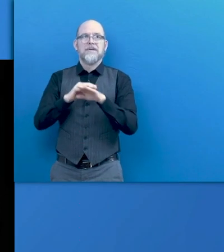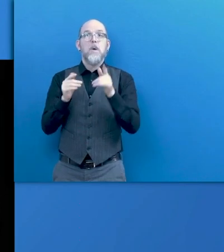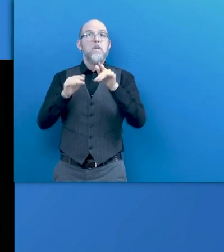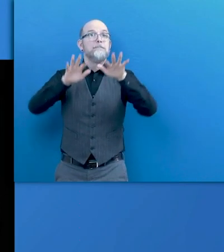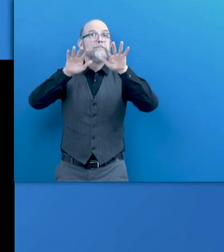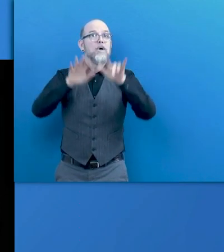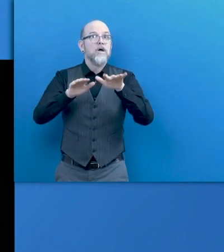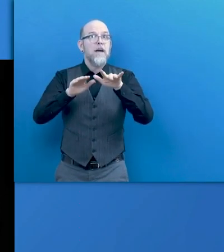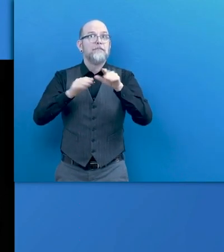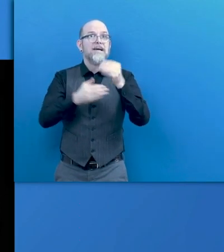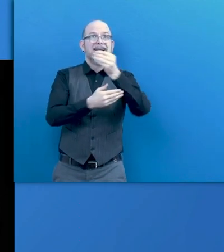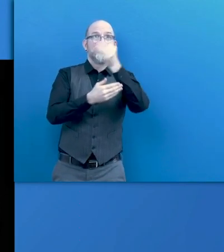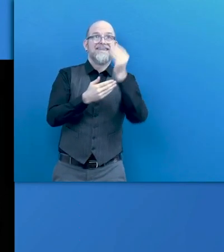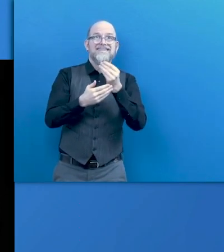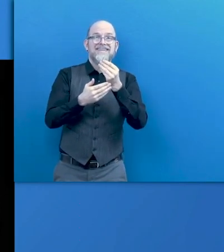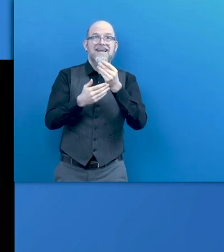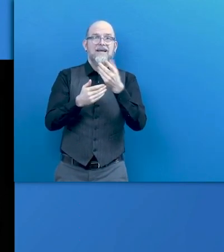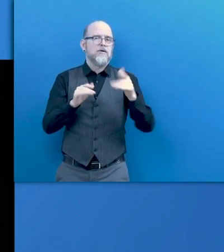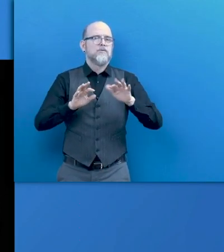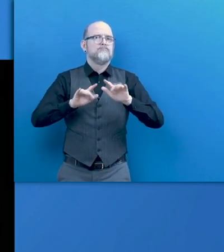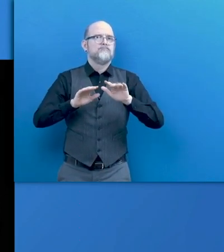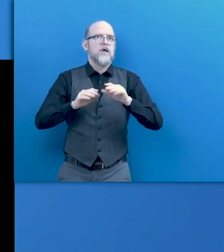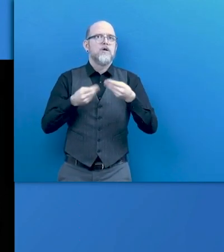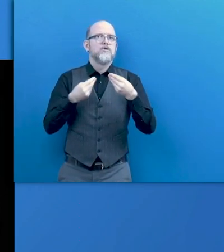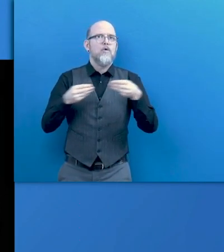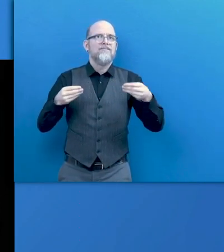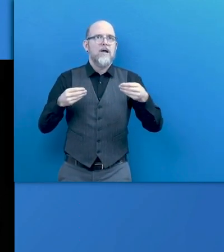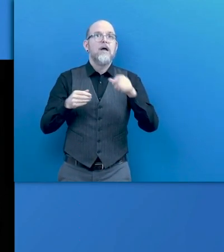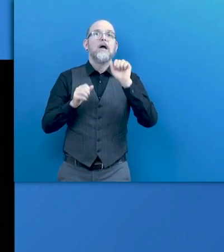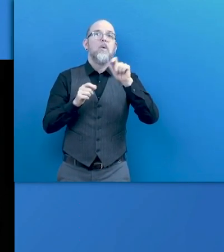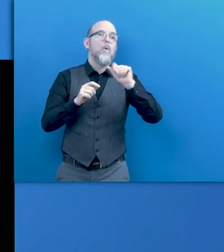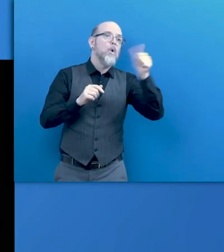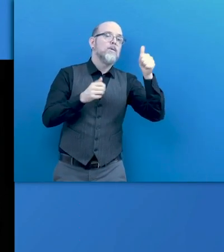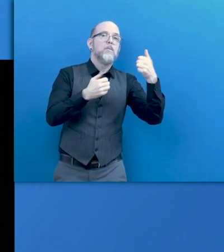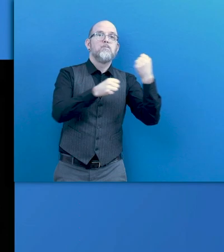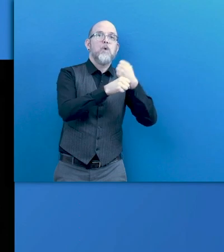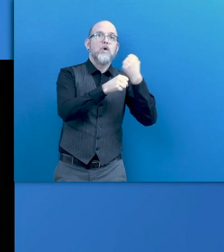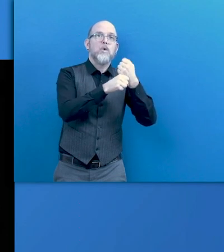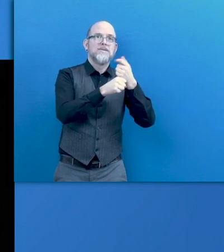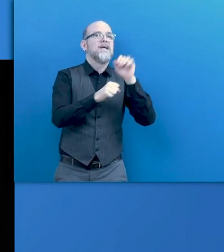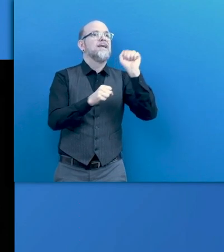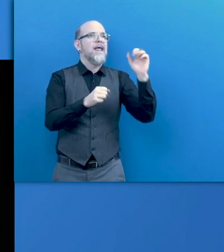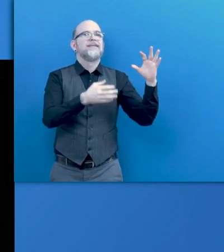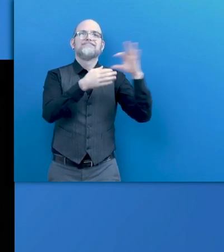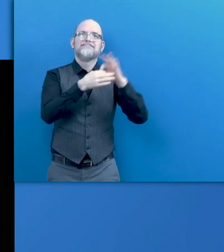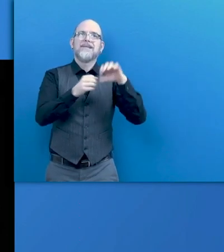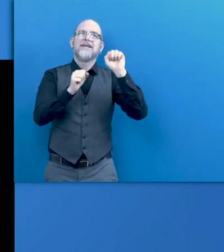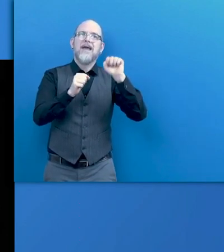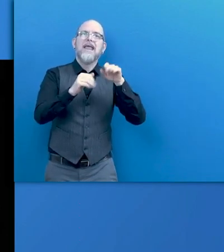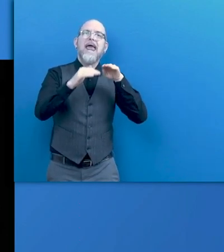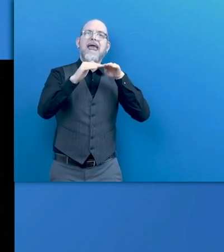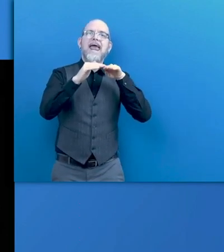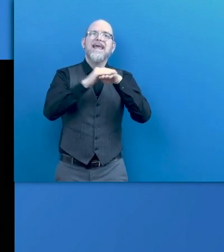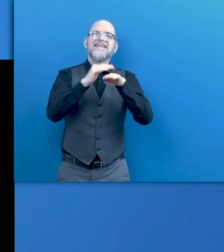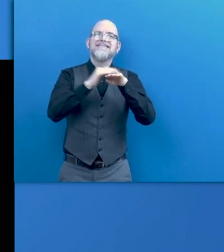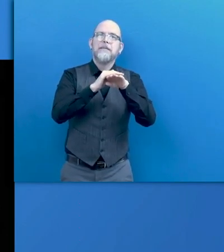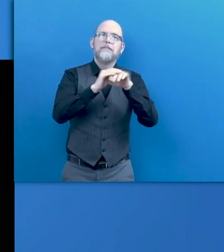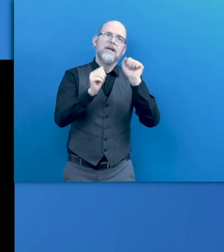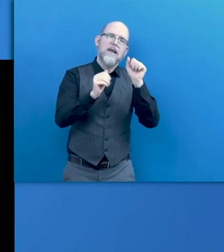the design of products, software products, any kind of products, it is simply about making as much as possible